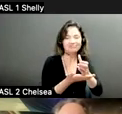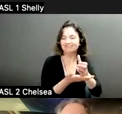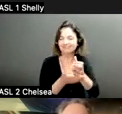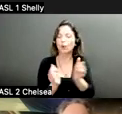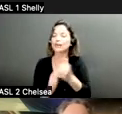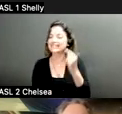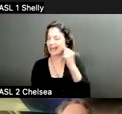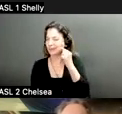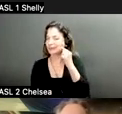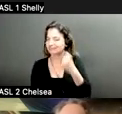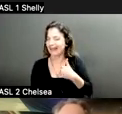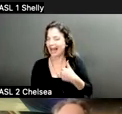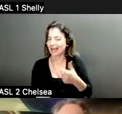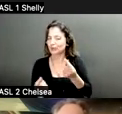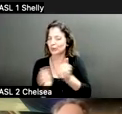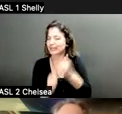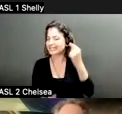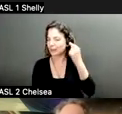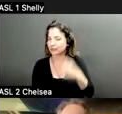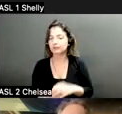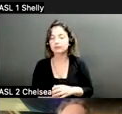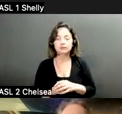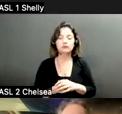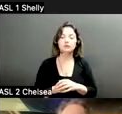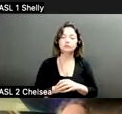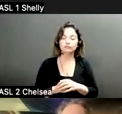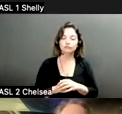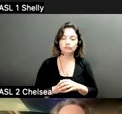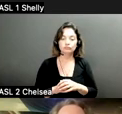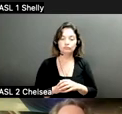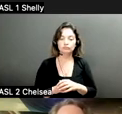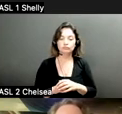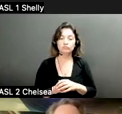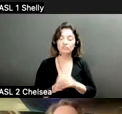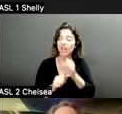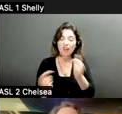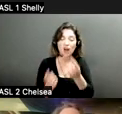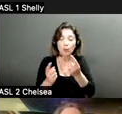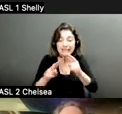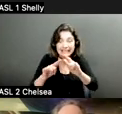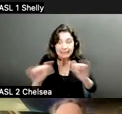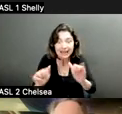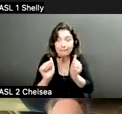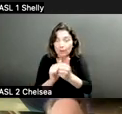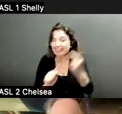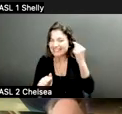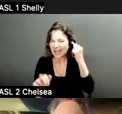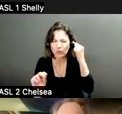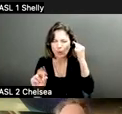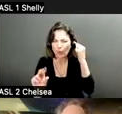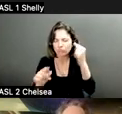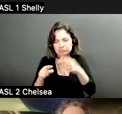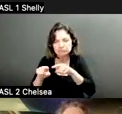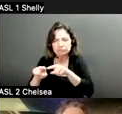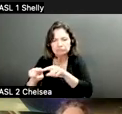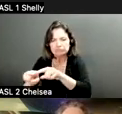do it synchronized with the sound itself. It's kind of like asynchronous, sort of more